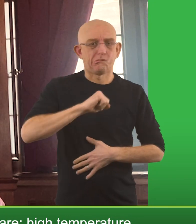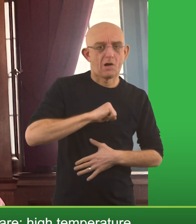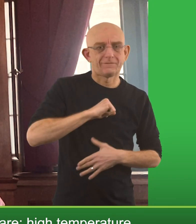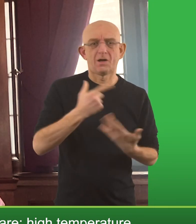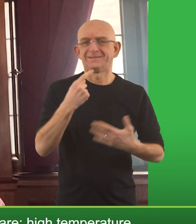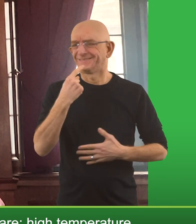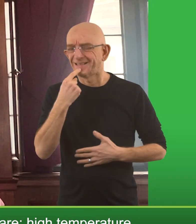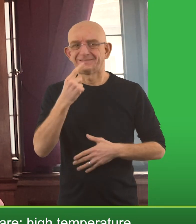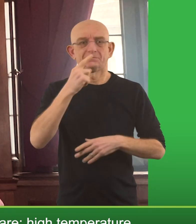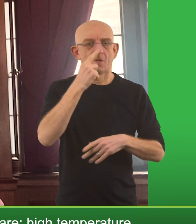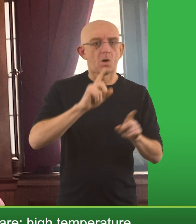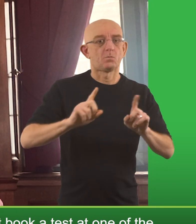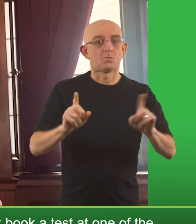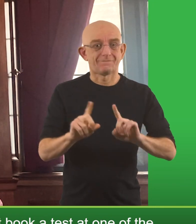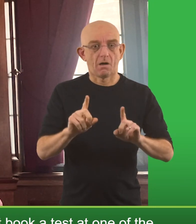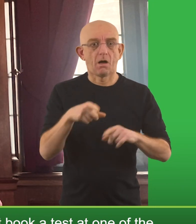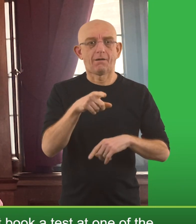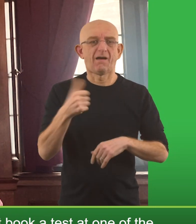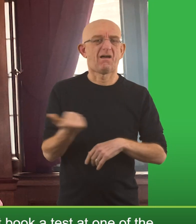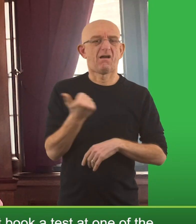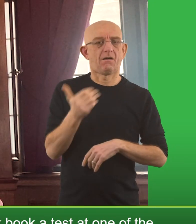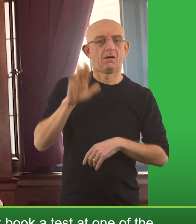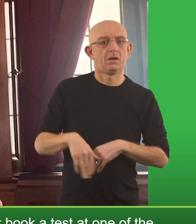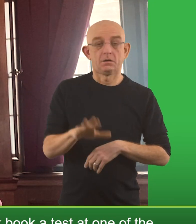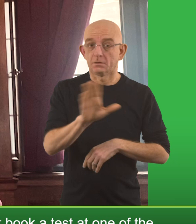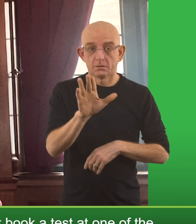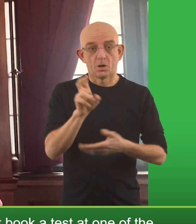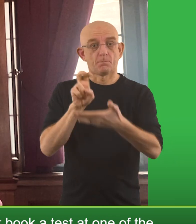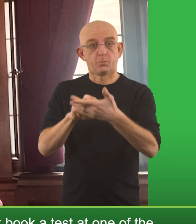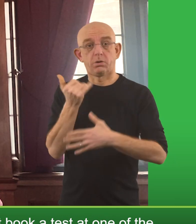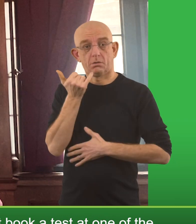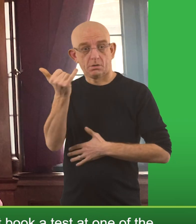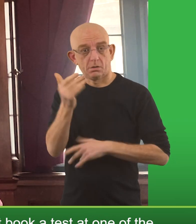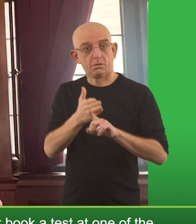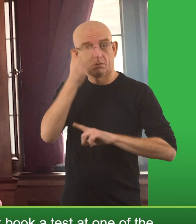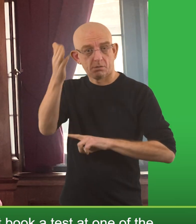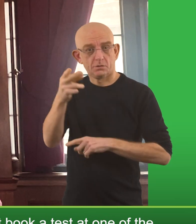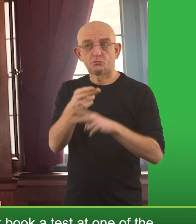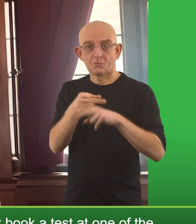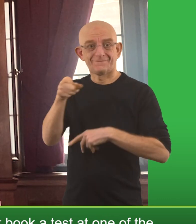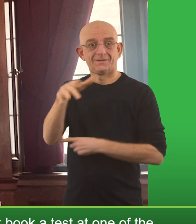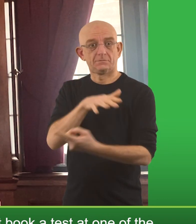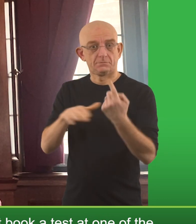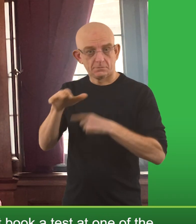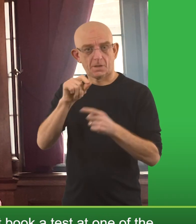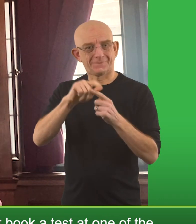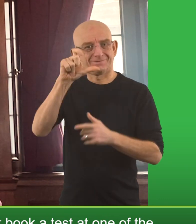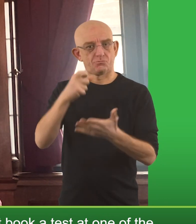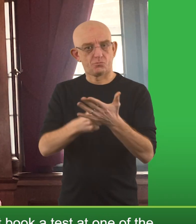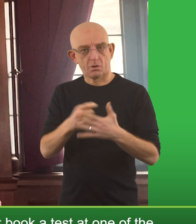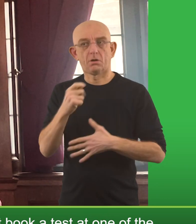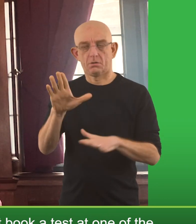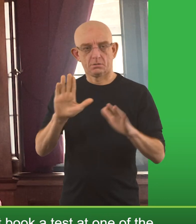changes in loss of taste or smell, you shouldn't ignore them, and you must book a test at one of the 6 testing sites across